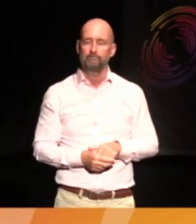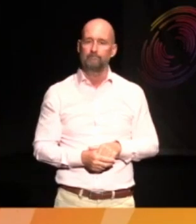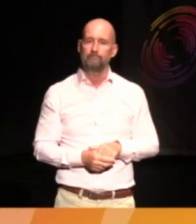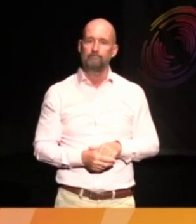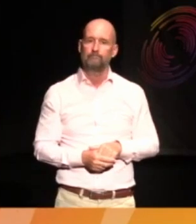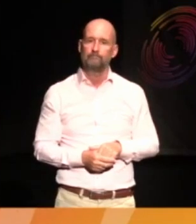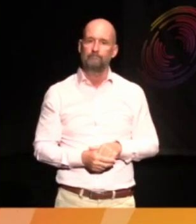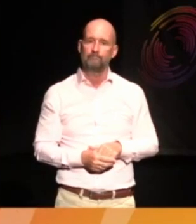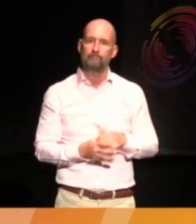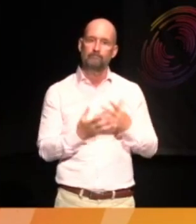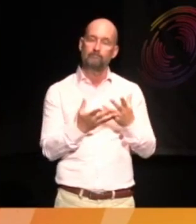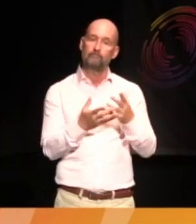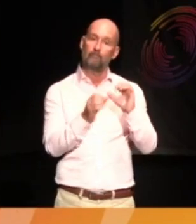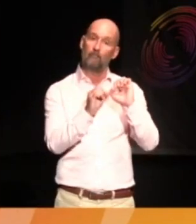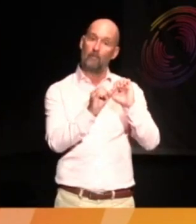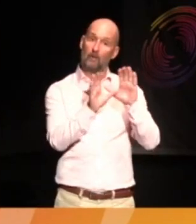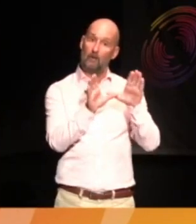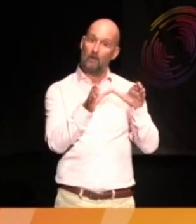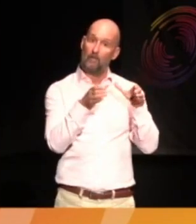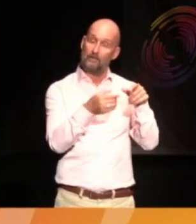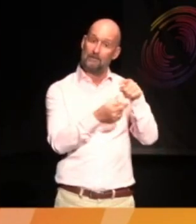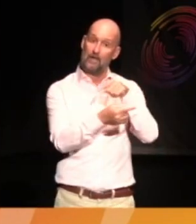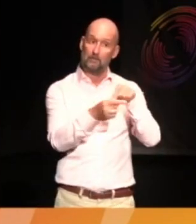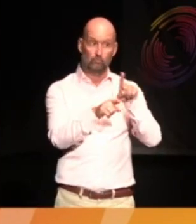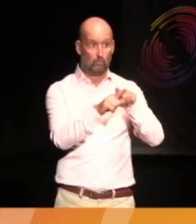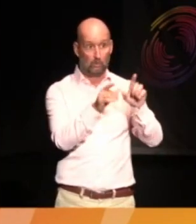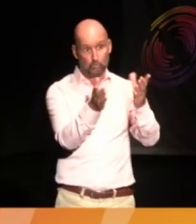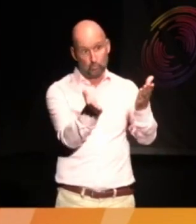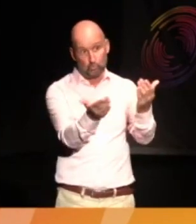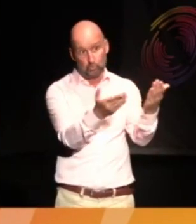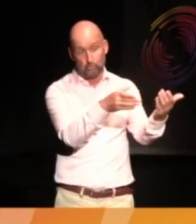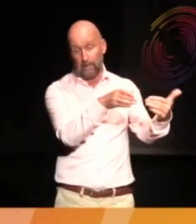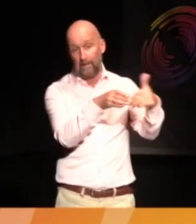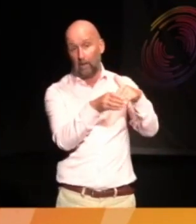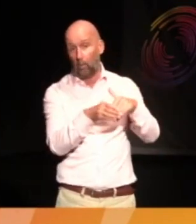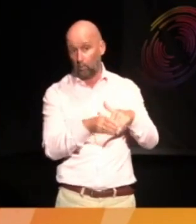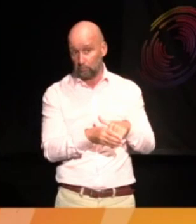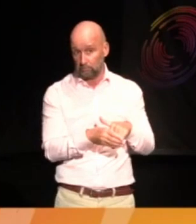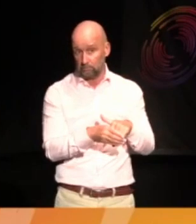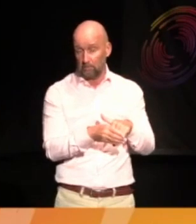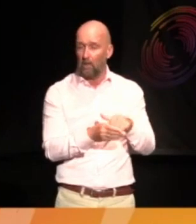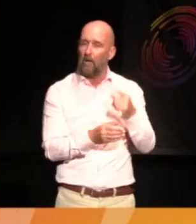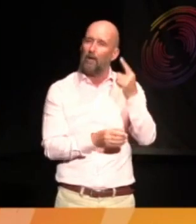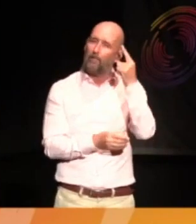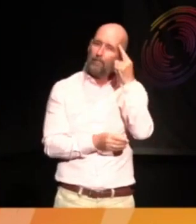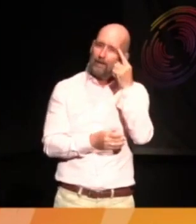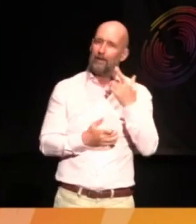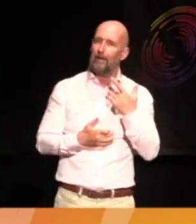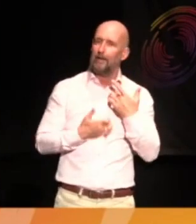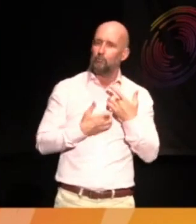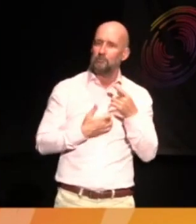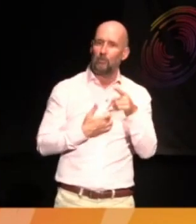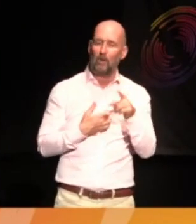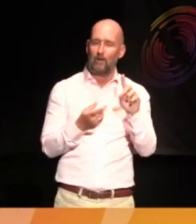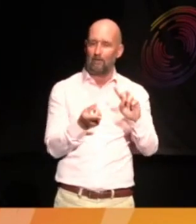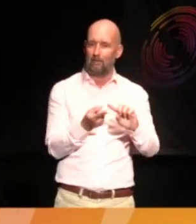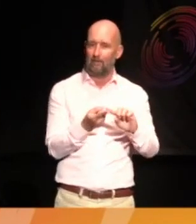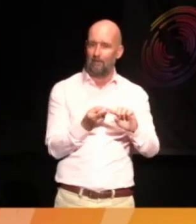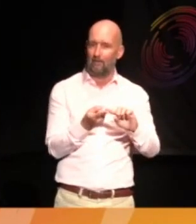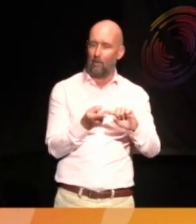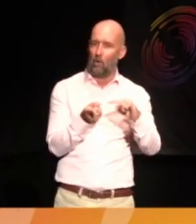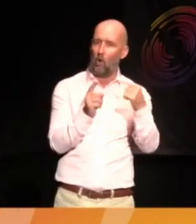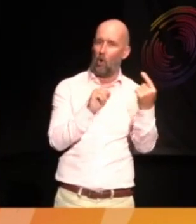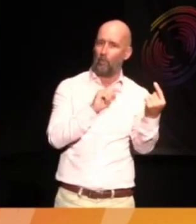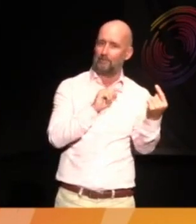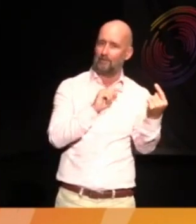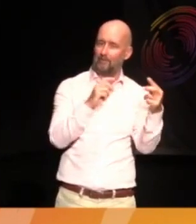lot towards inclusion. And I was just thinking, wouldn't it be interesting if we turned that on its head